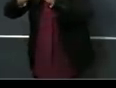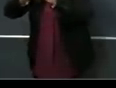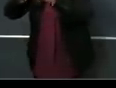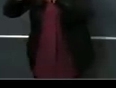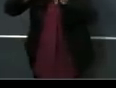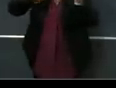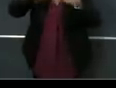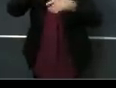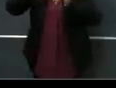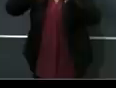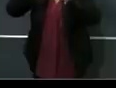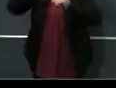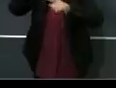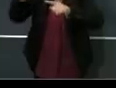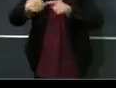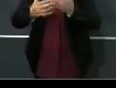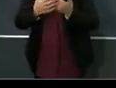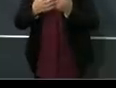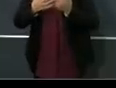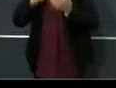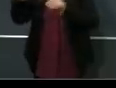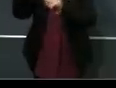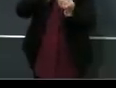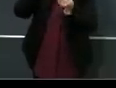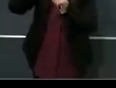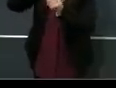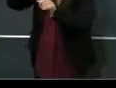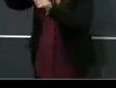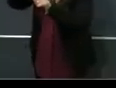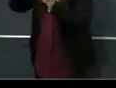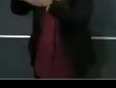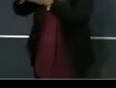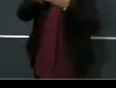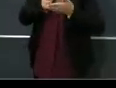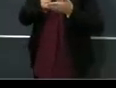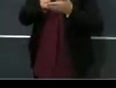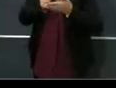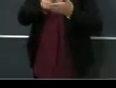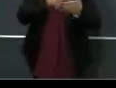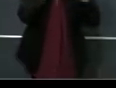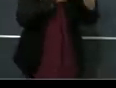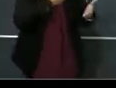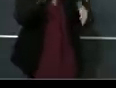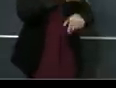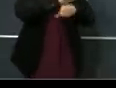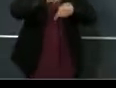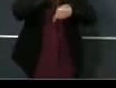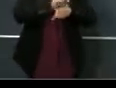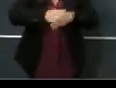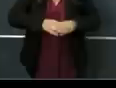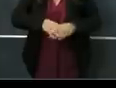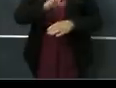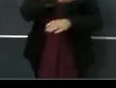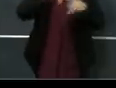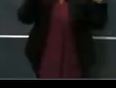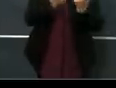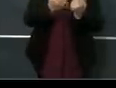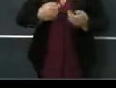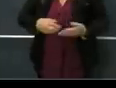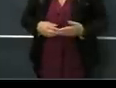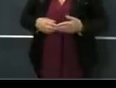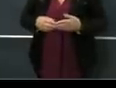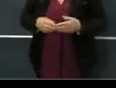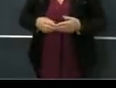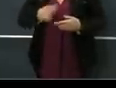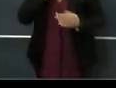companies and others who can help, and who you'll hear about today, who have in fact helped. And